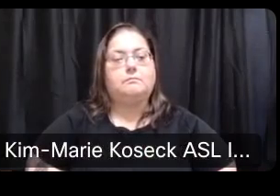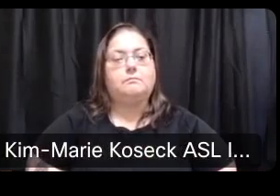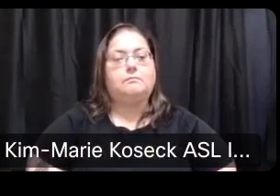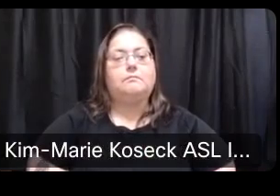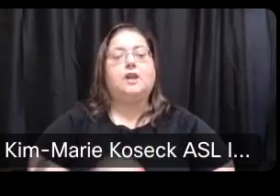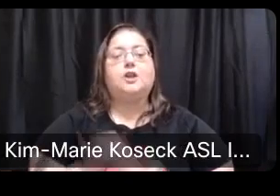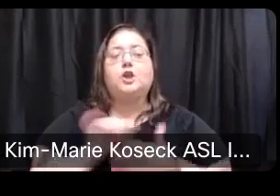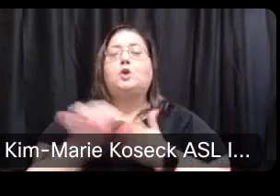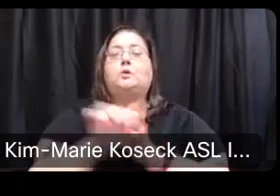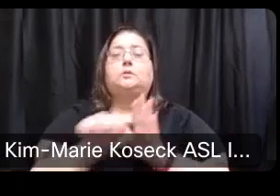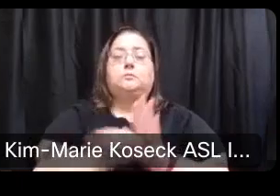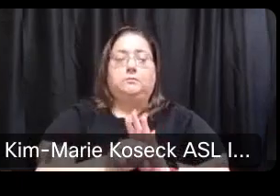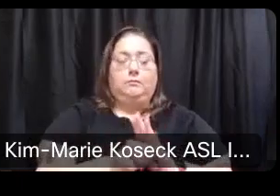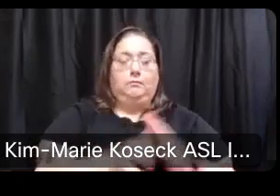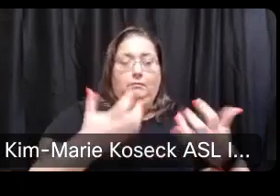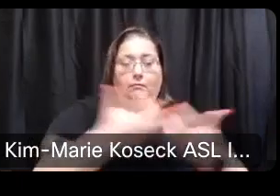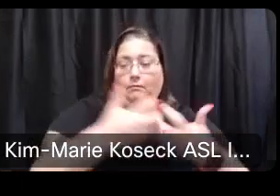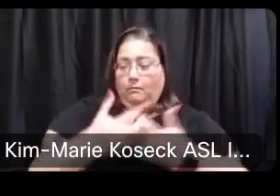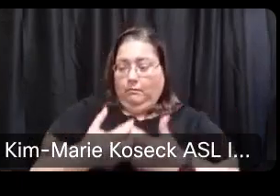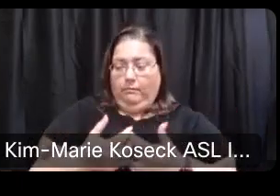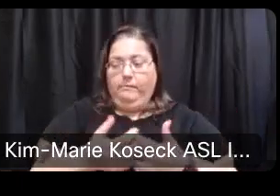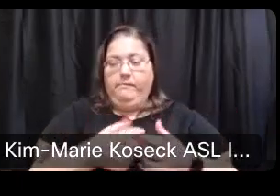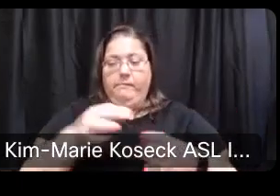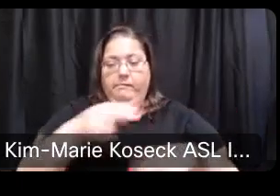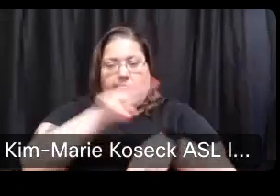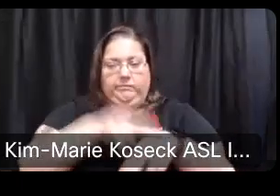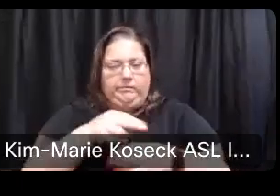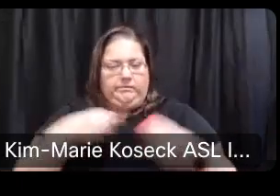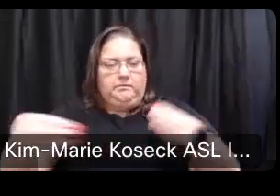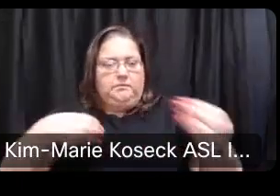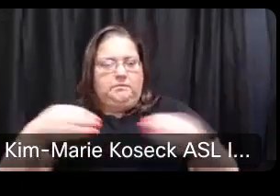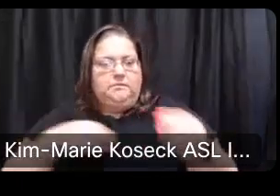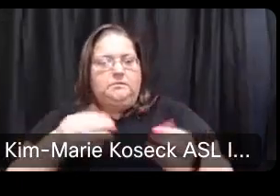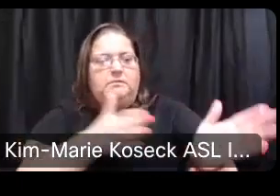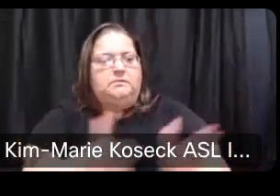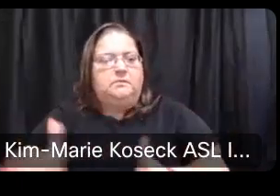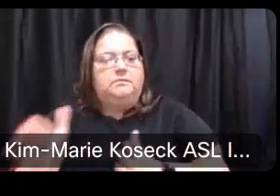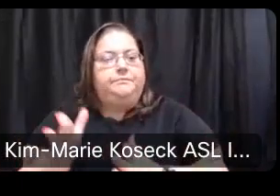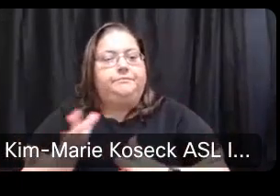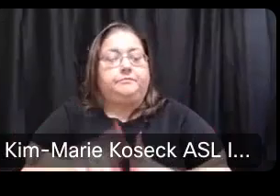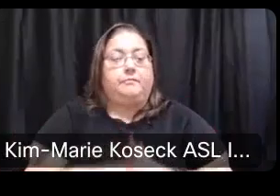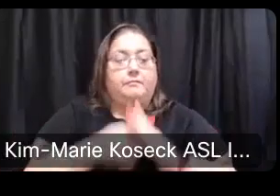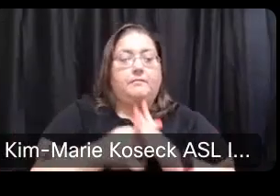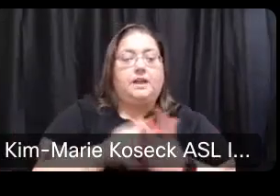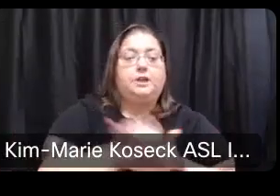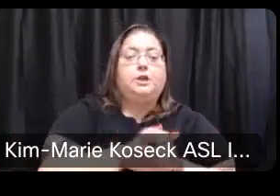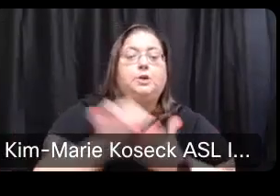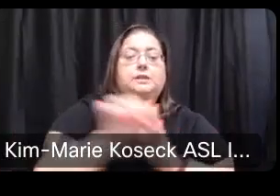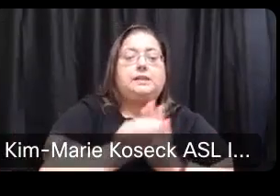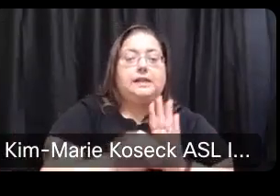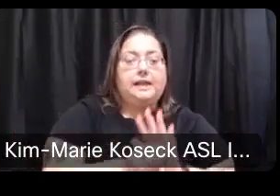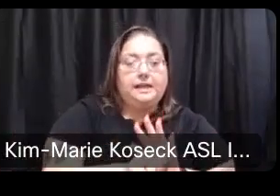The New York State Adaptation and Resilience Plan framework will guide adaptation planning and implementation in New York State